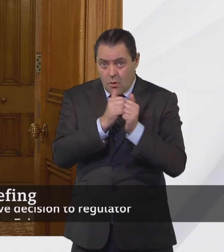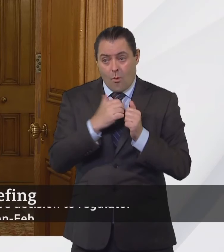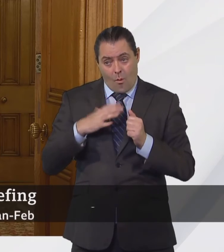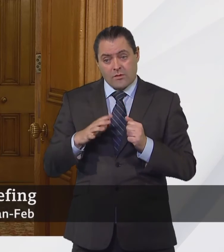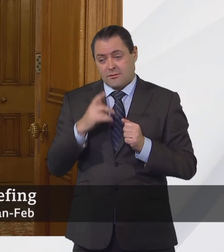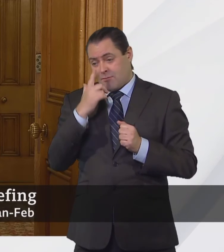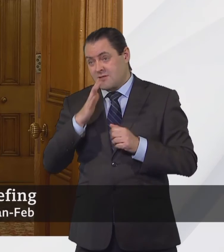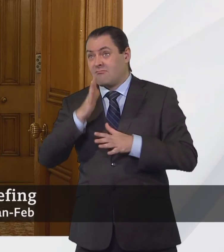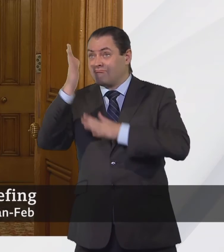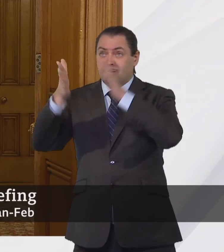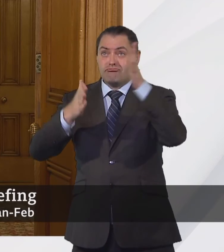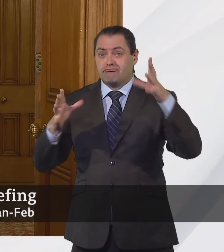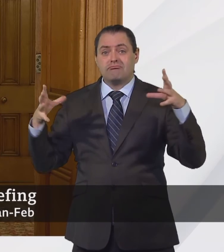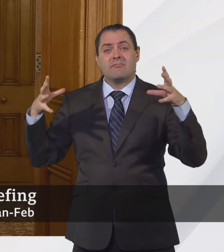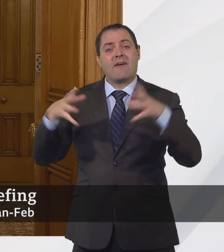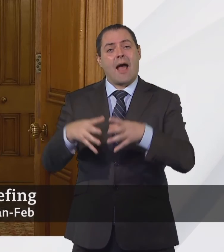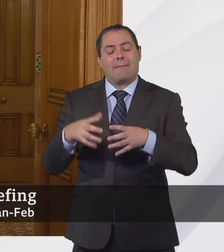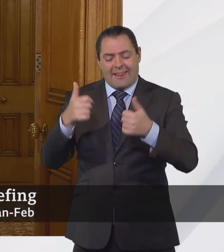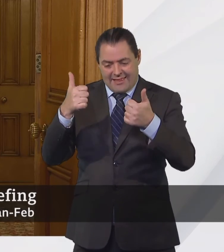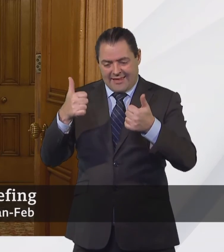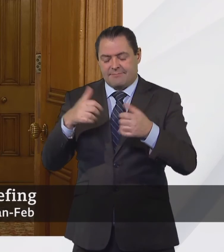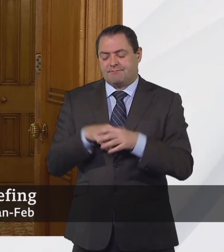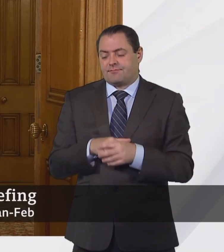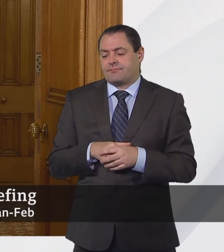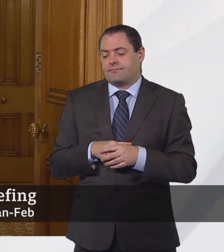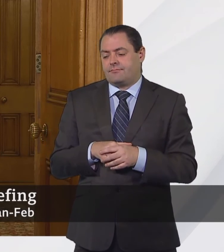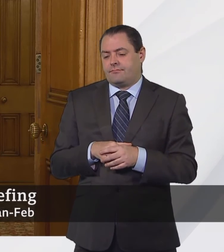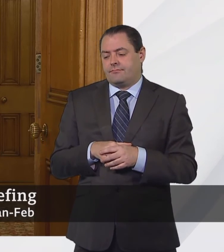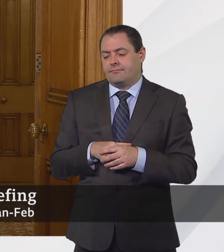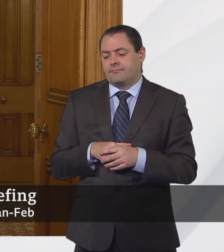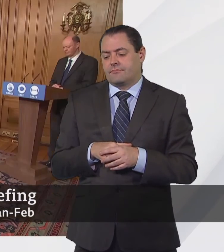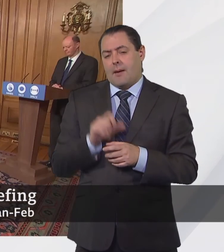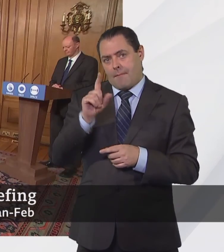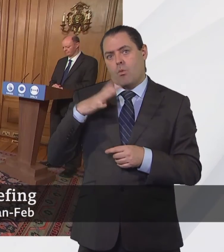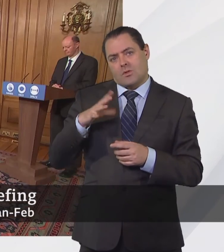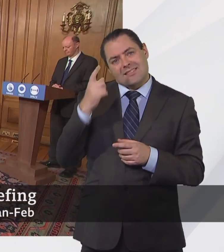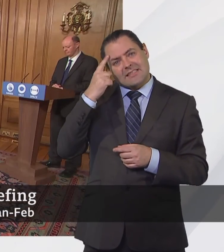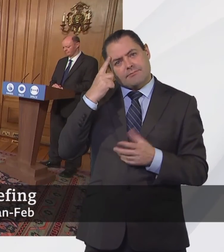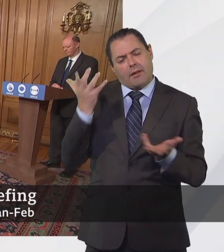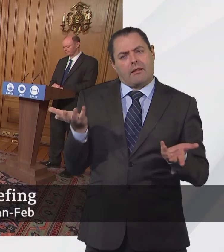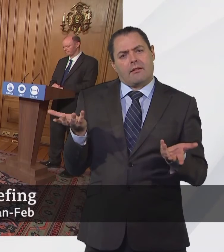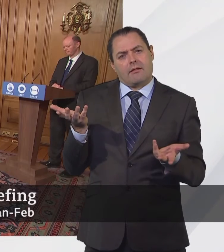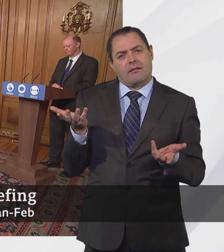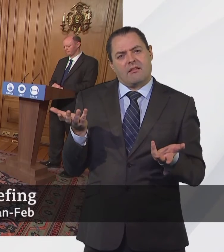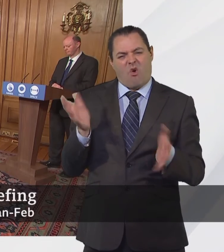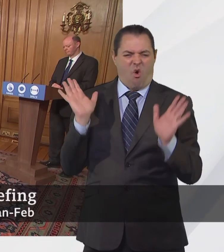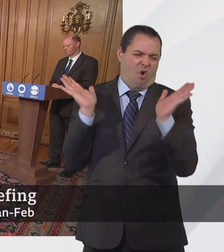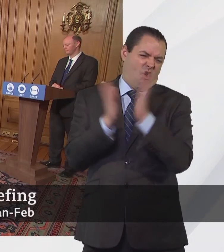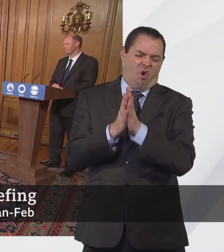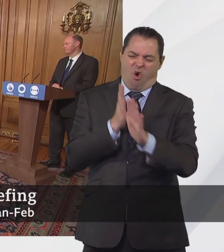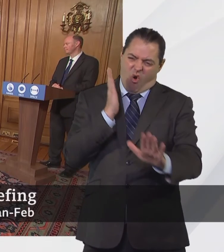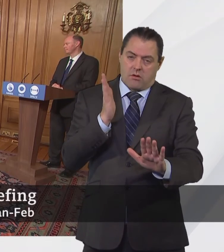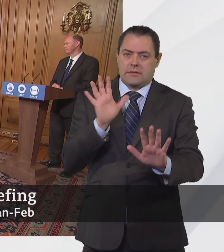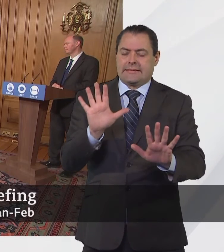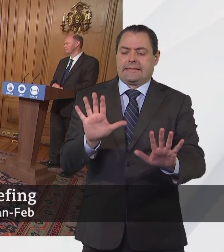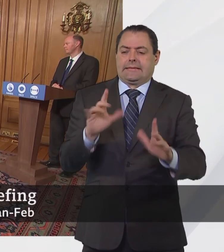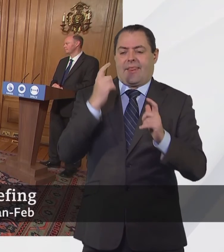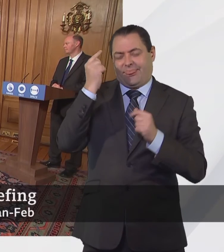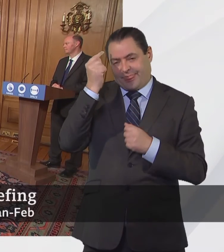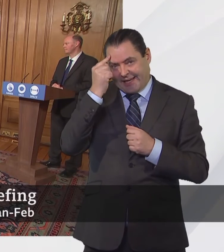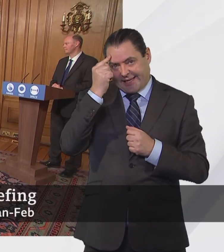relatives, is, I think, a sensible balance. But it depends, I think, as Chris and Patrick have really tried to stress in this session, on all of us,